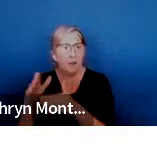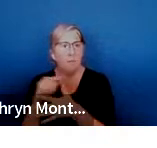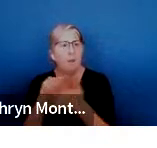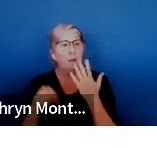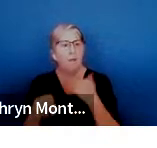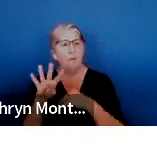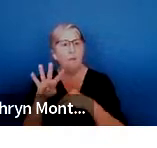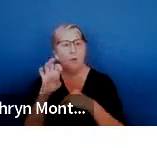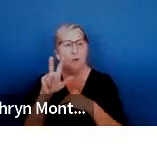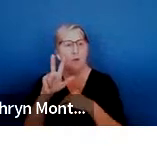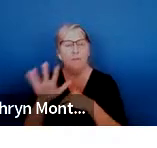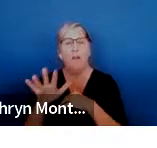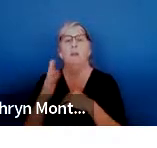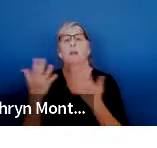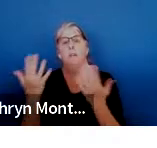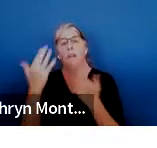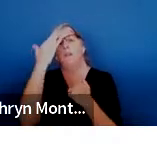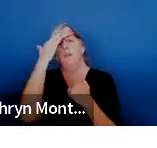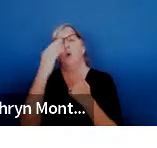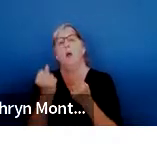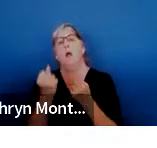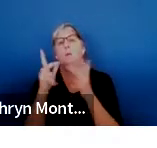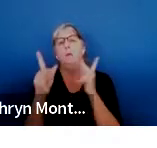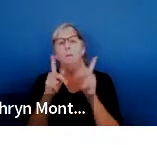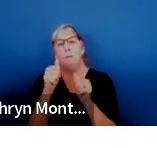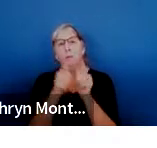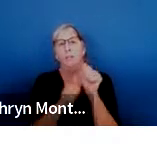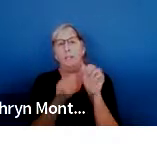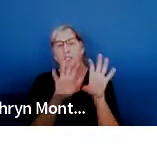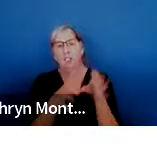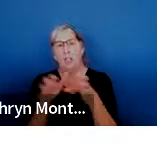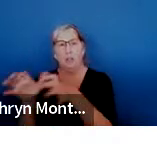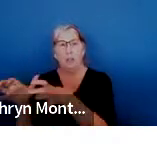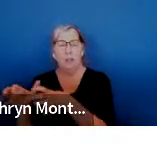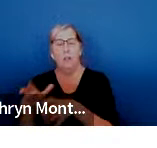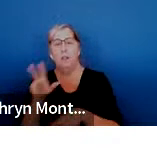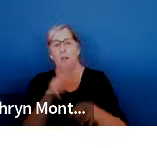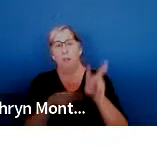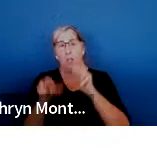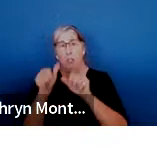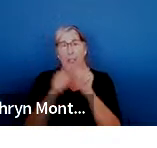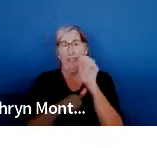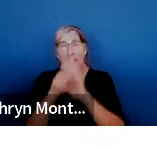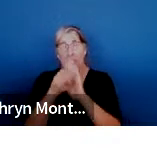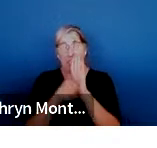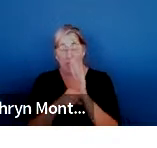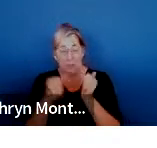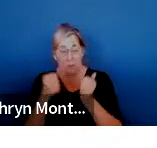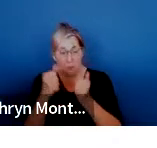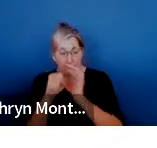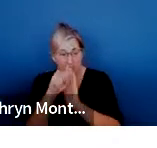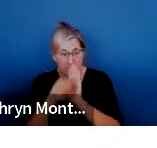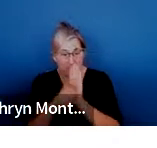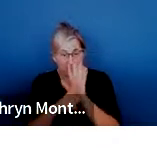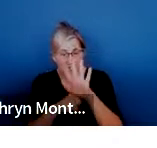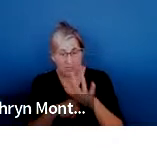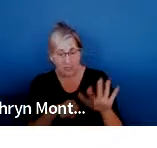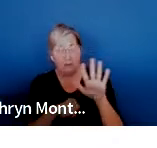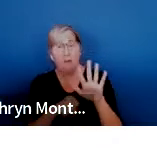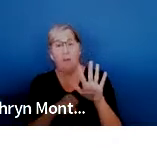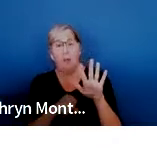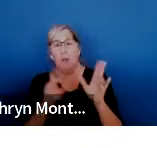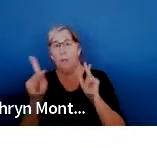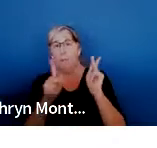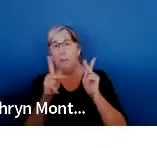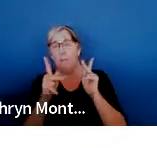congressional district. Then they look at each state and they determine which states have gained or lost population over the course